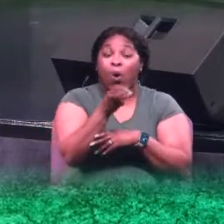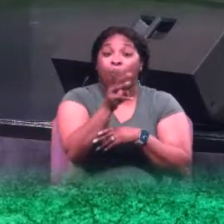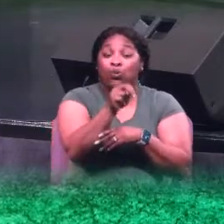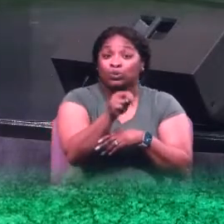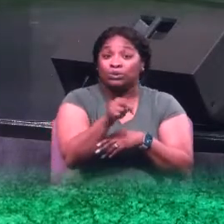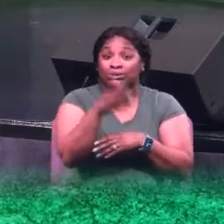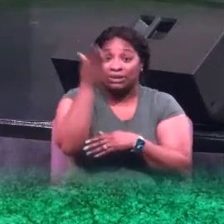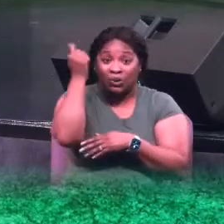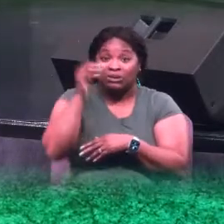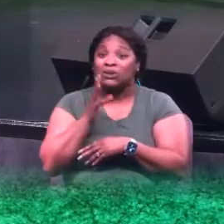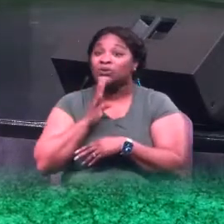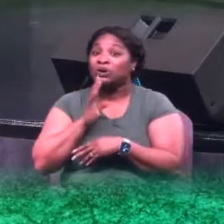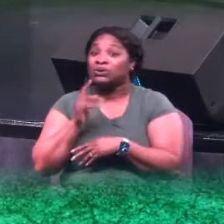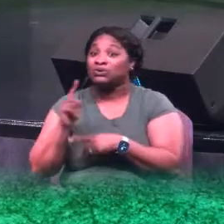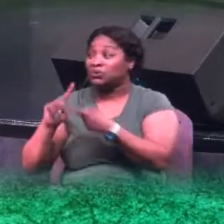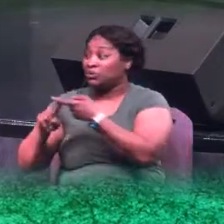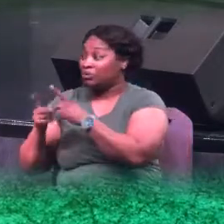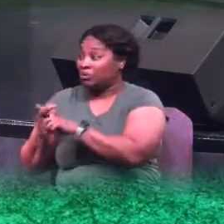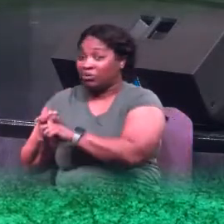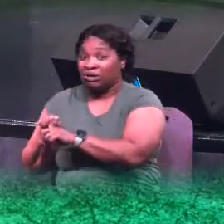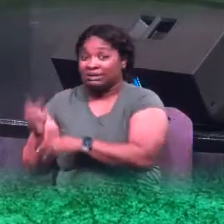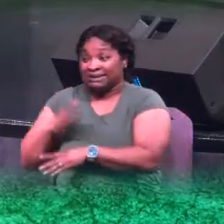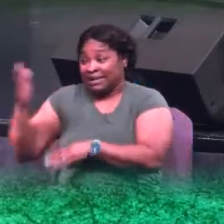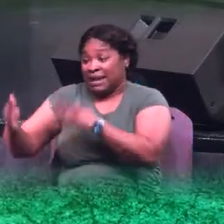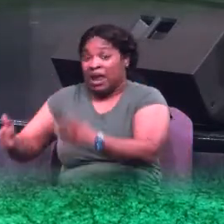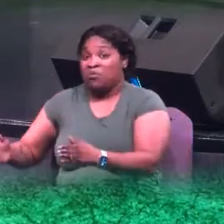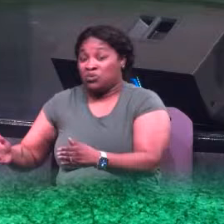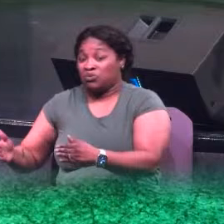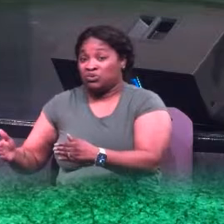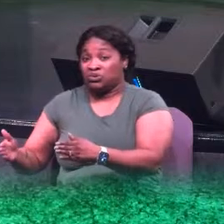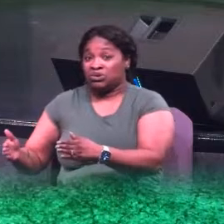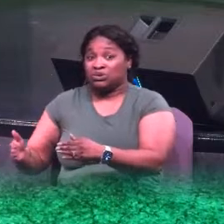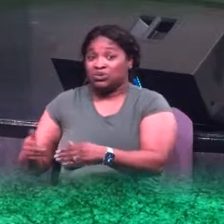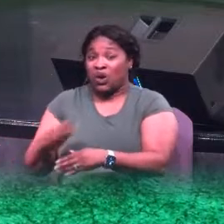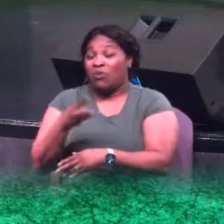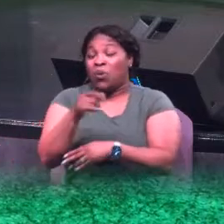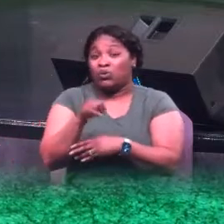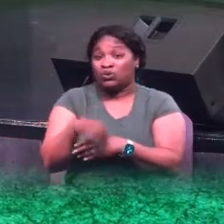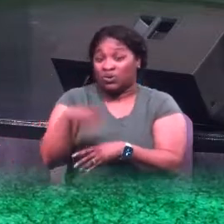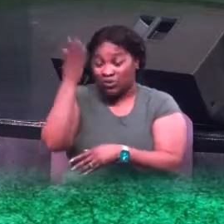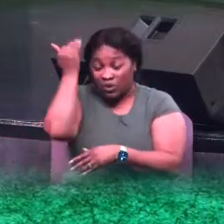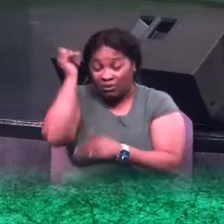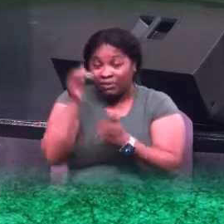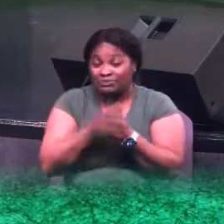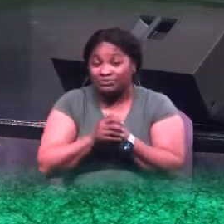They're talking to the friends, the neighbors of the owner of the donkey.